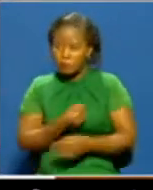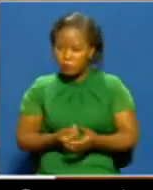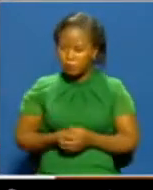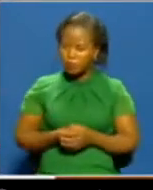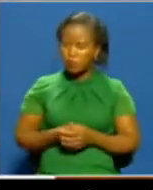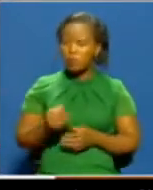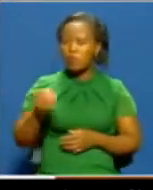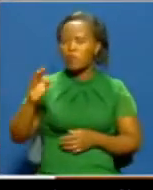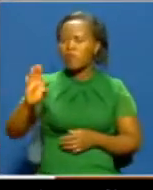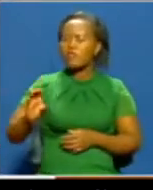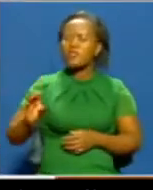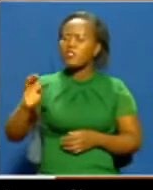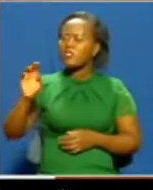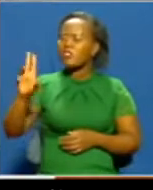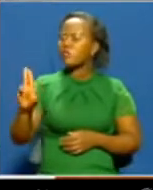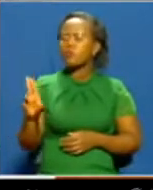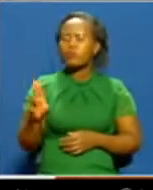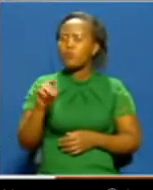know,